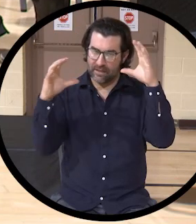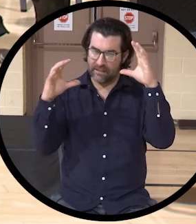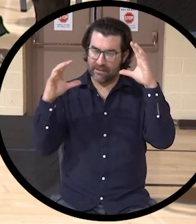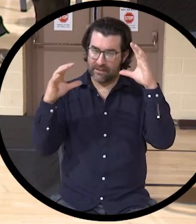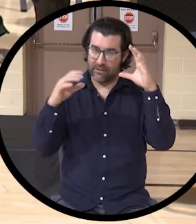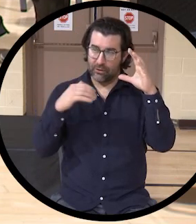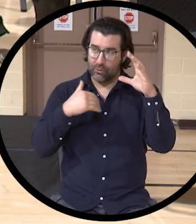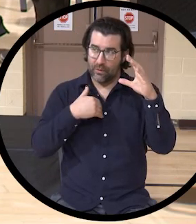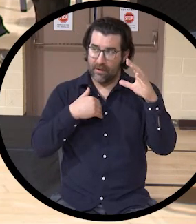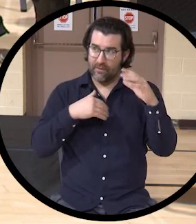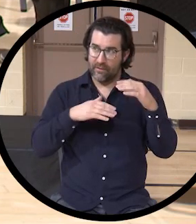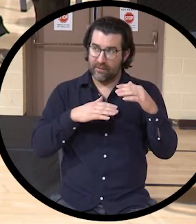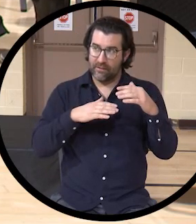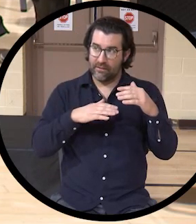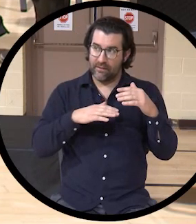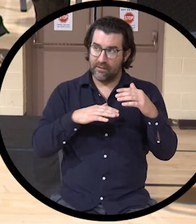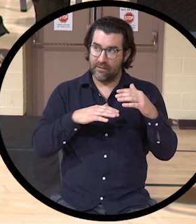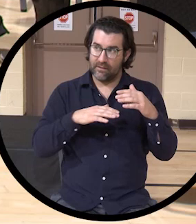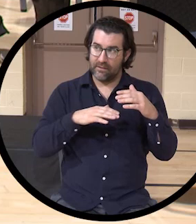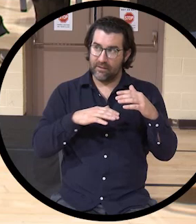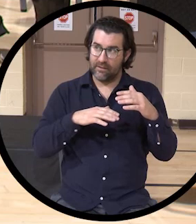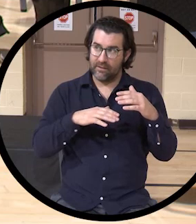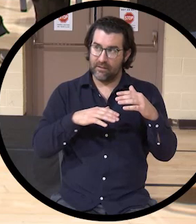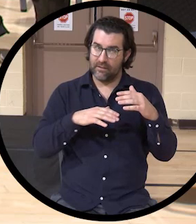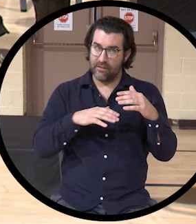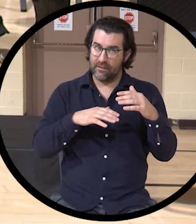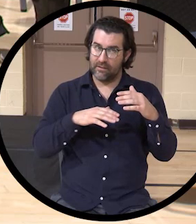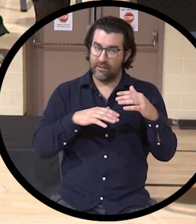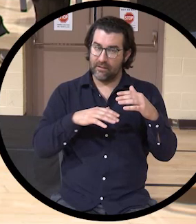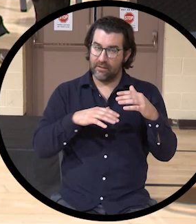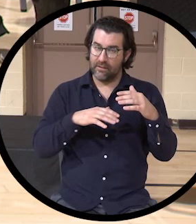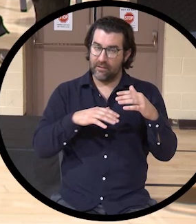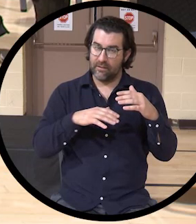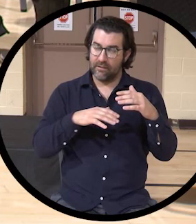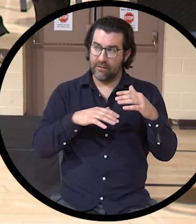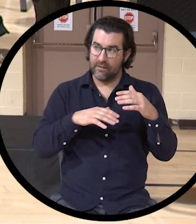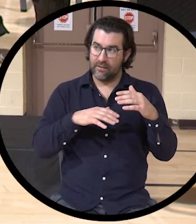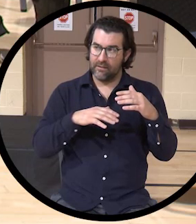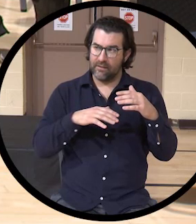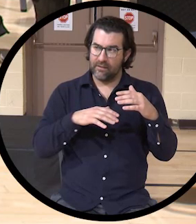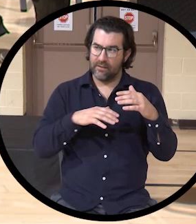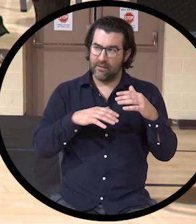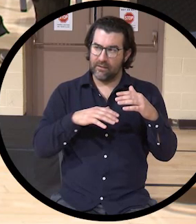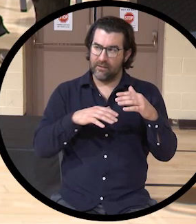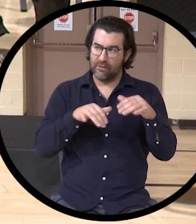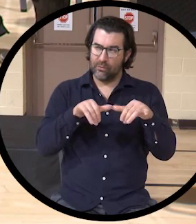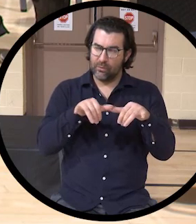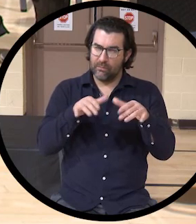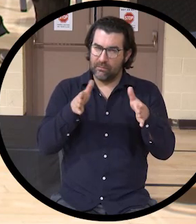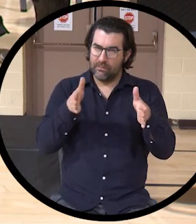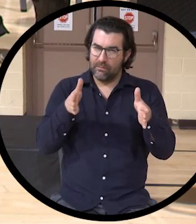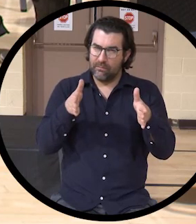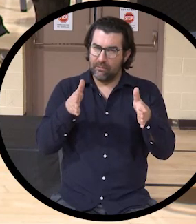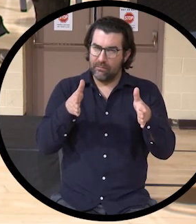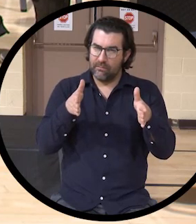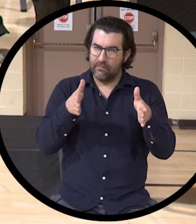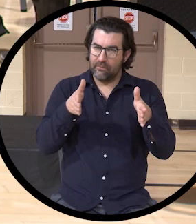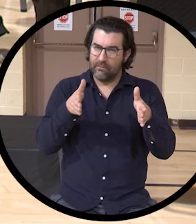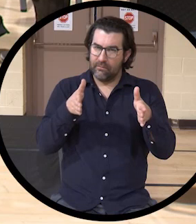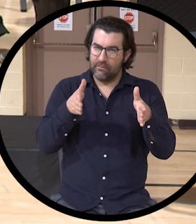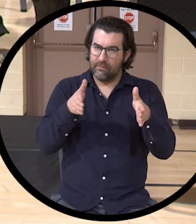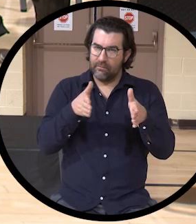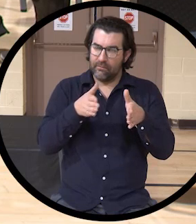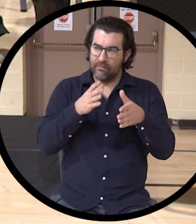a staggered bike car, like you're restricting Okay. room for the bikes and the cars, and I'm worried about staggering